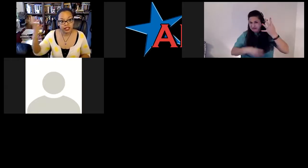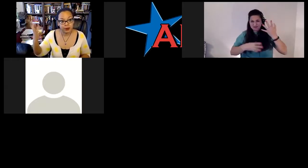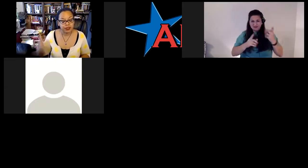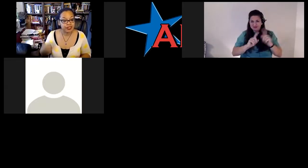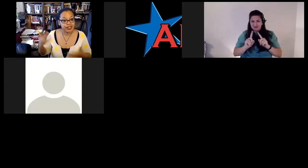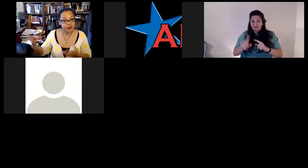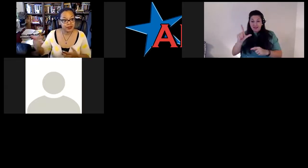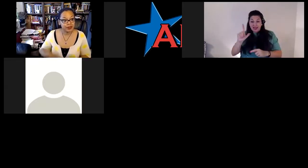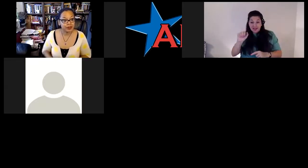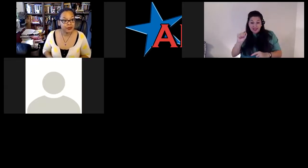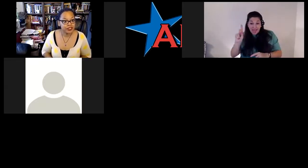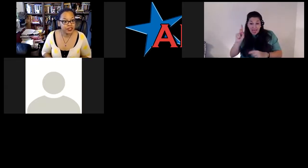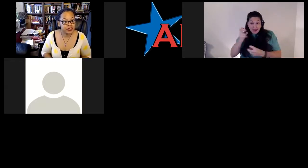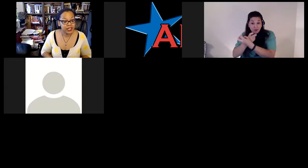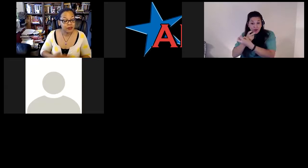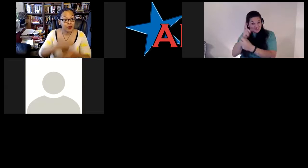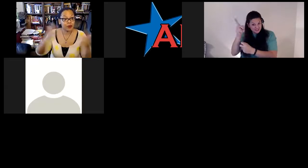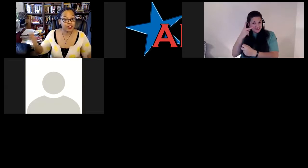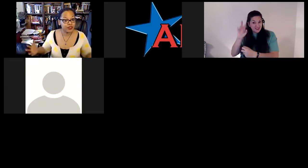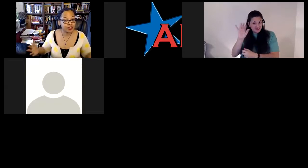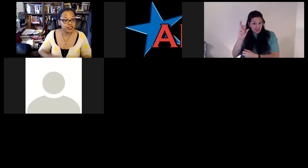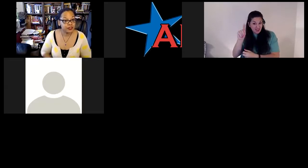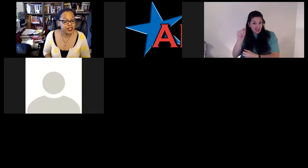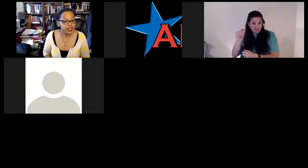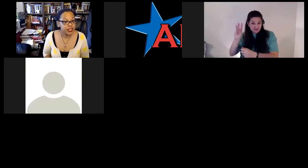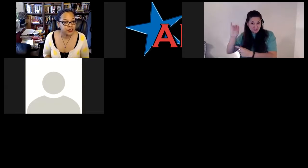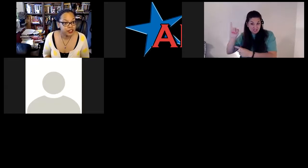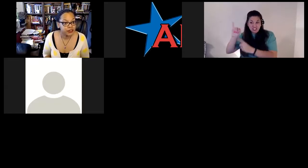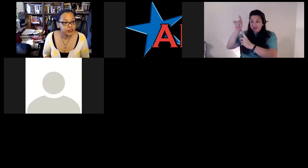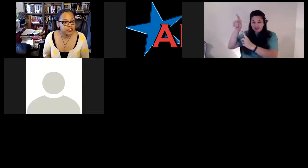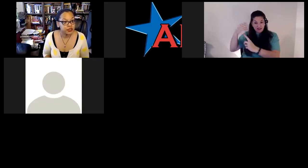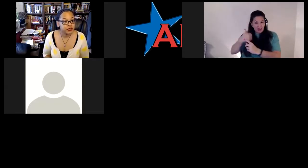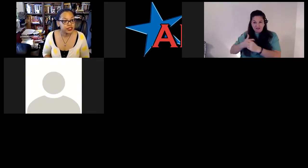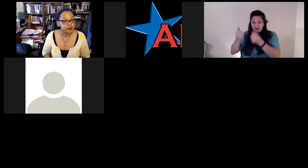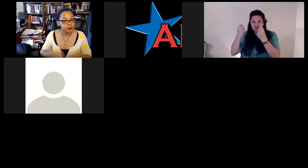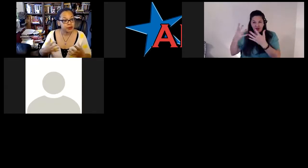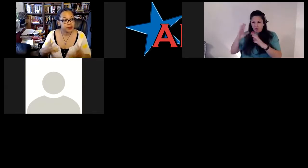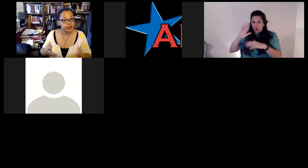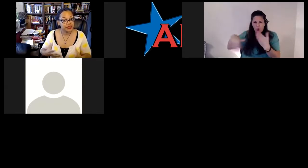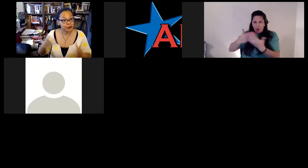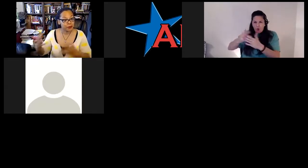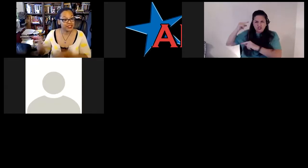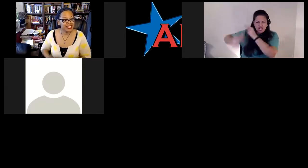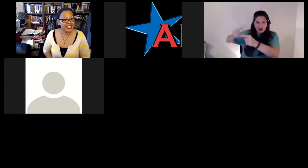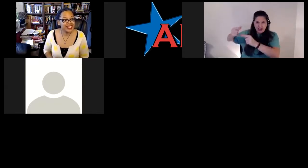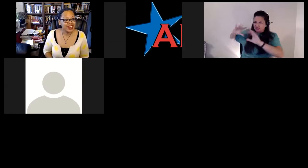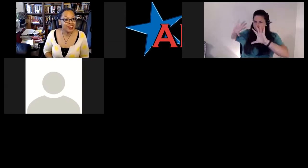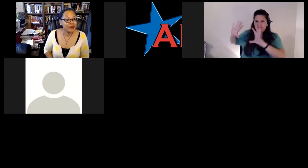lead poisoning, as we see with Flint, Michigan. Now we have a whole generation of children and people with lead